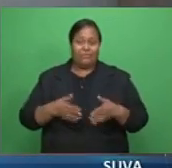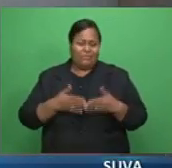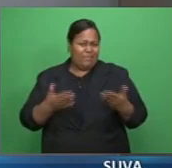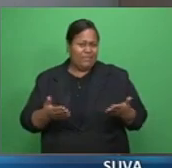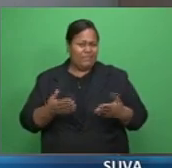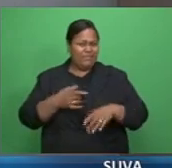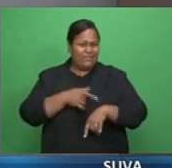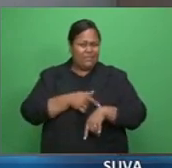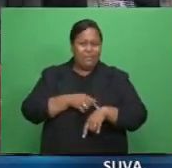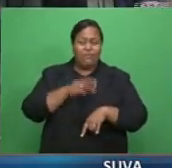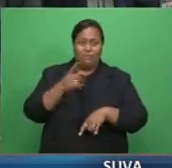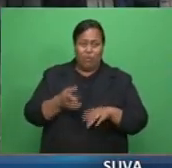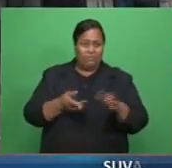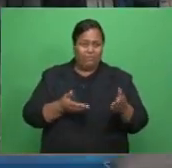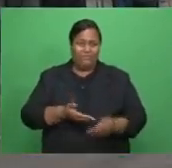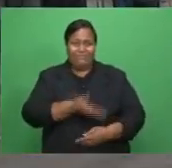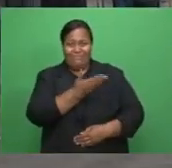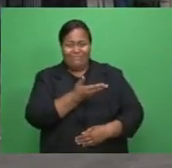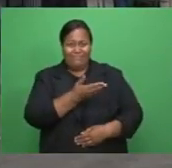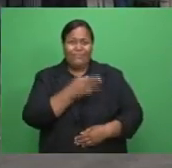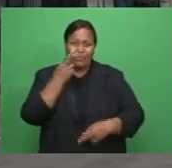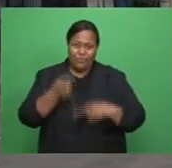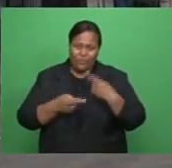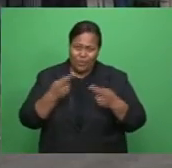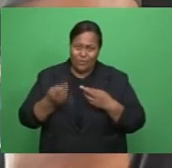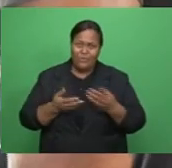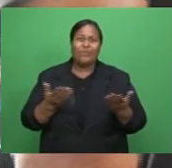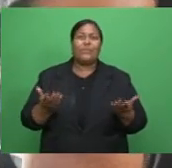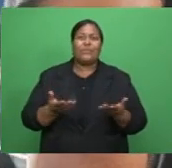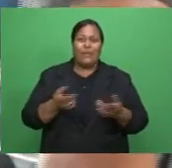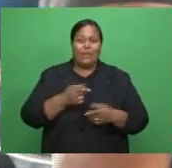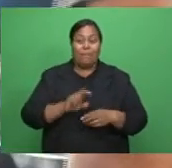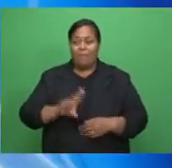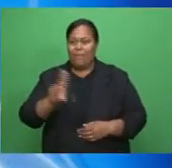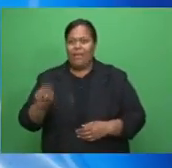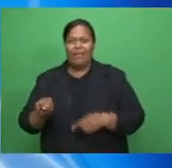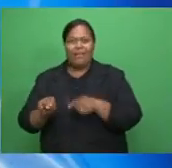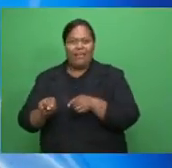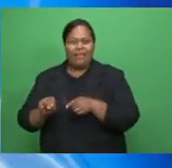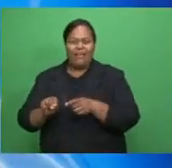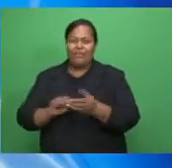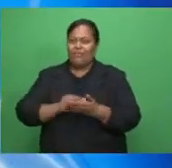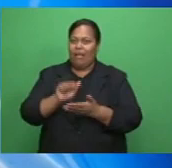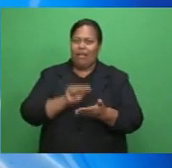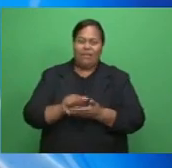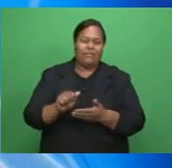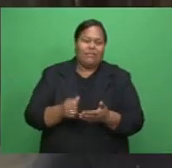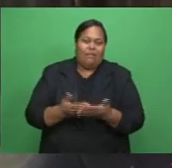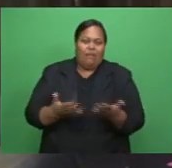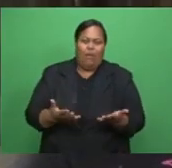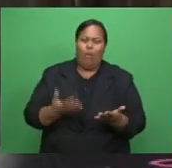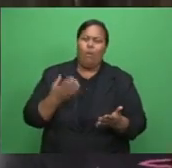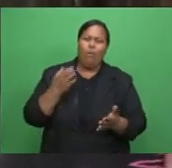Cassava Food outlet at the Bailey Bridge, with sales lower than they've ever been.